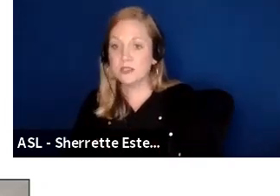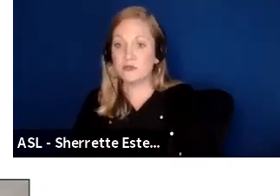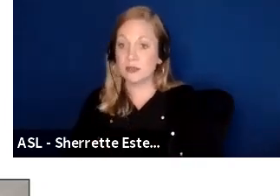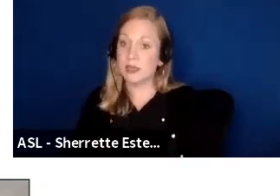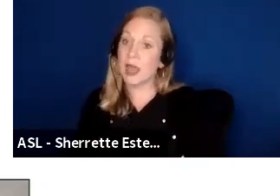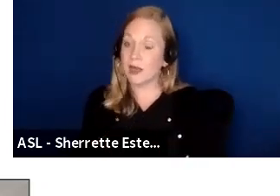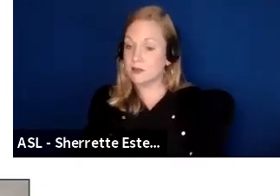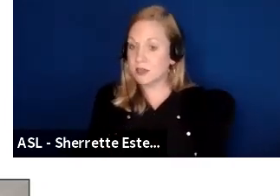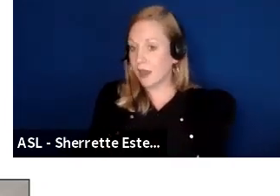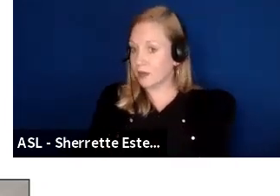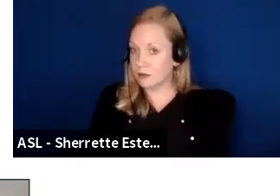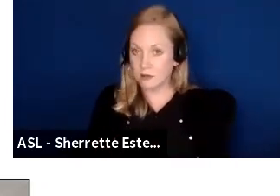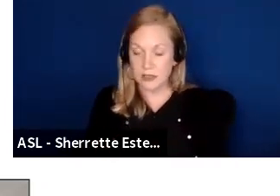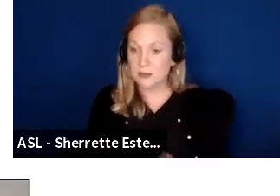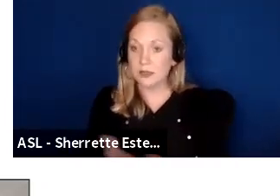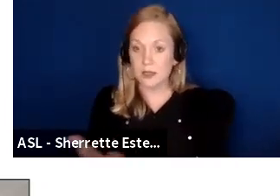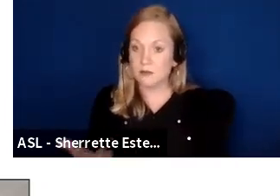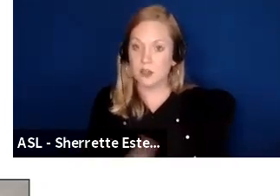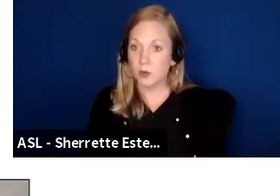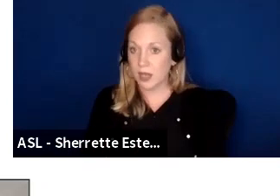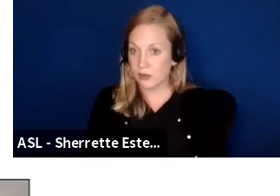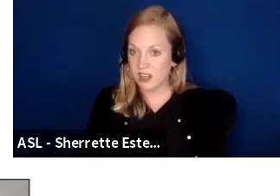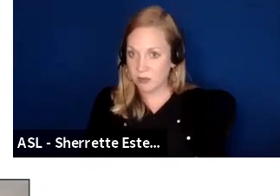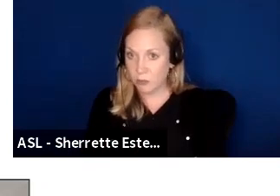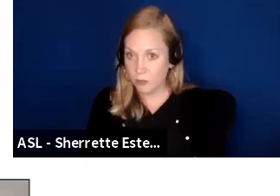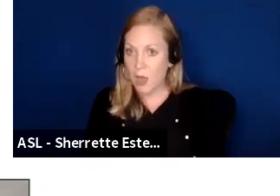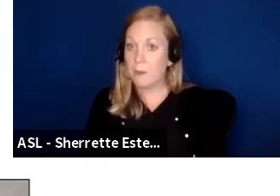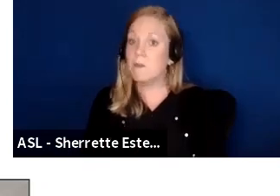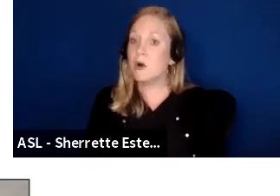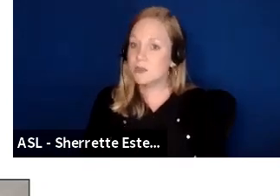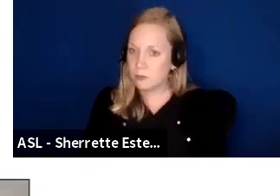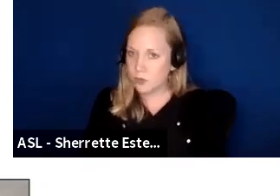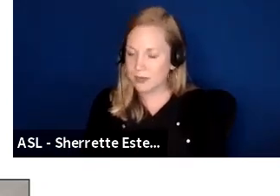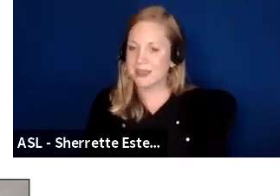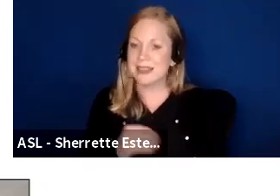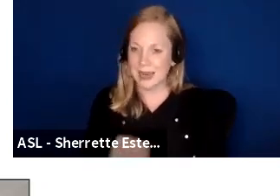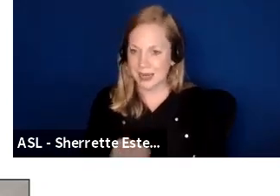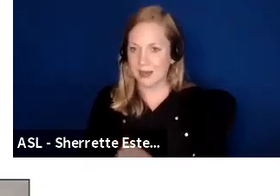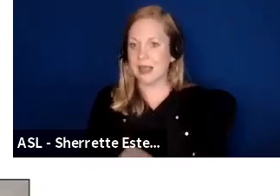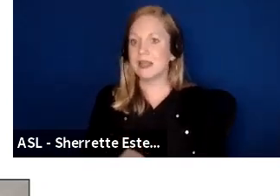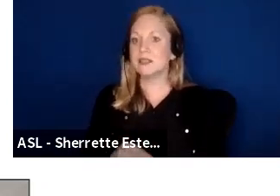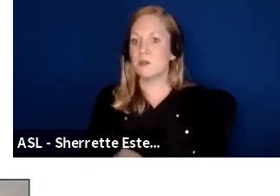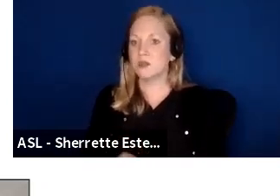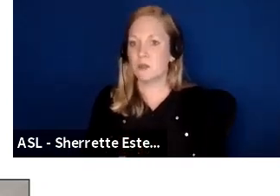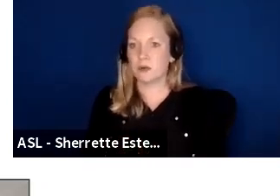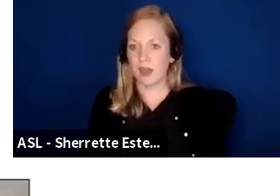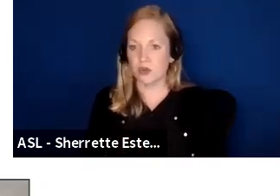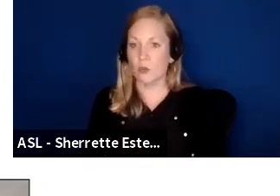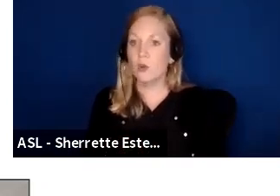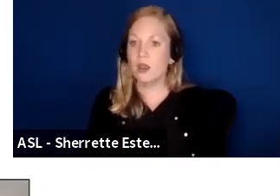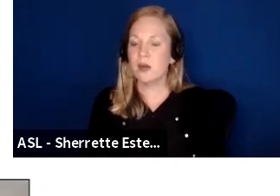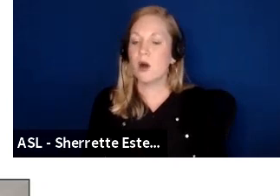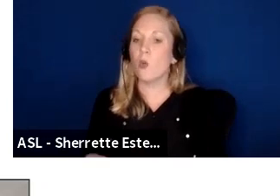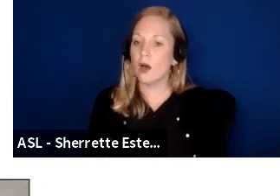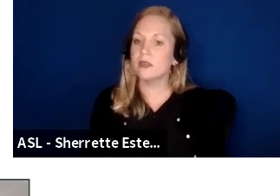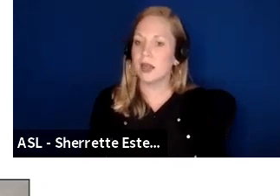waiter is friendly and can easily communicate with deaf people. But most importantly, lighting. Lighting is the most important factor. We